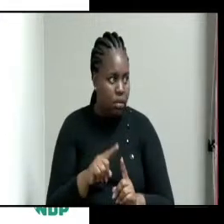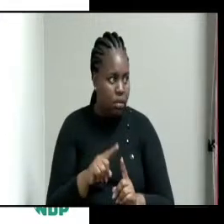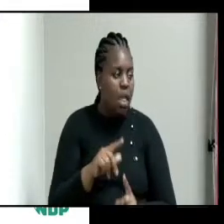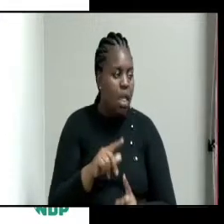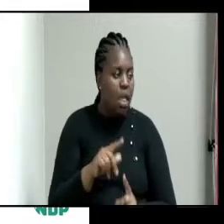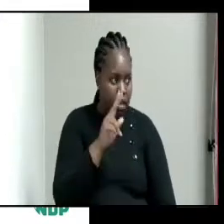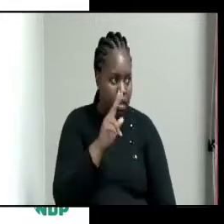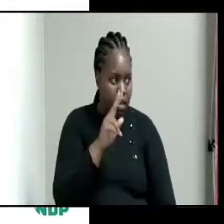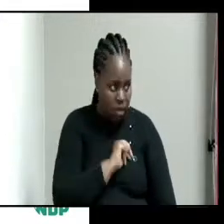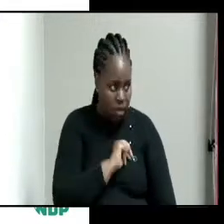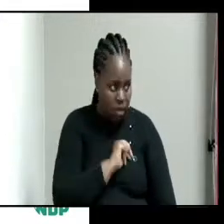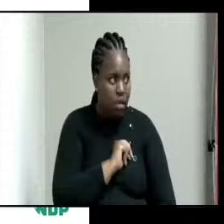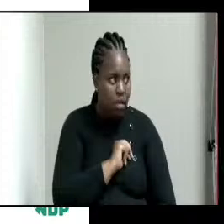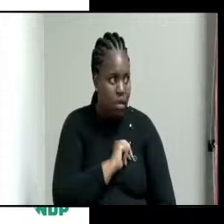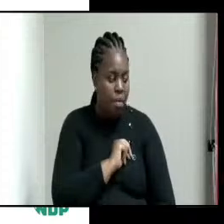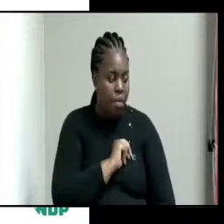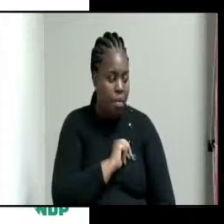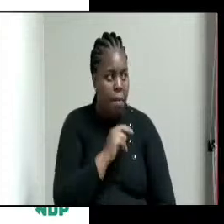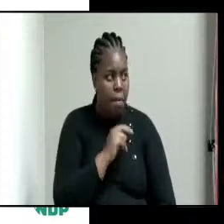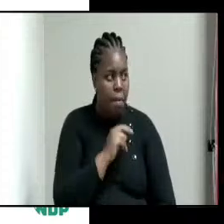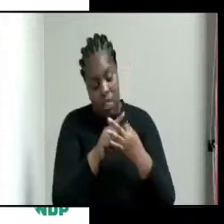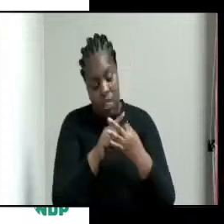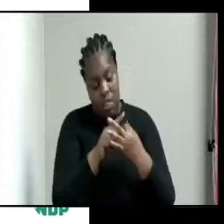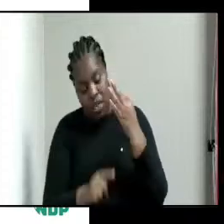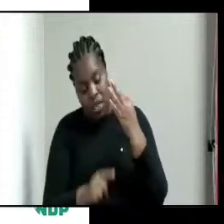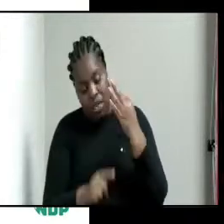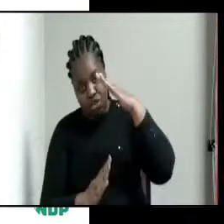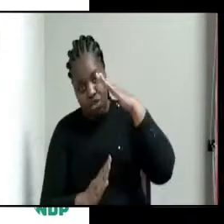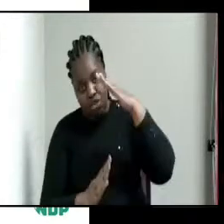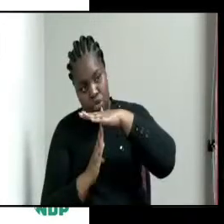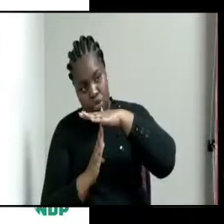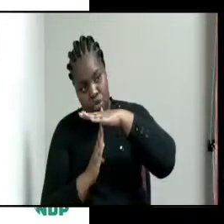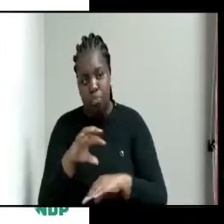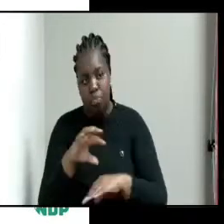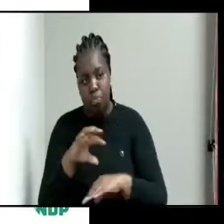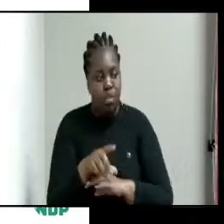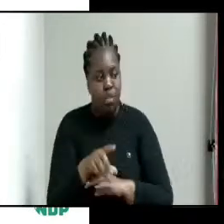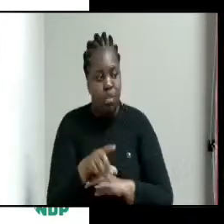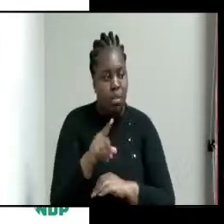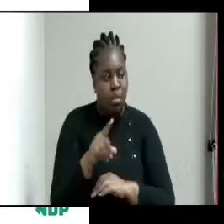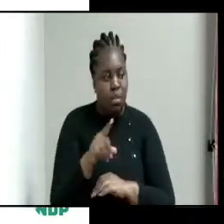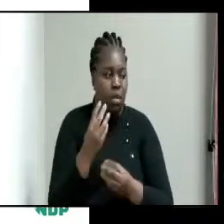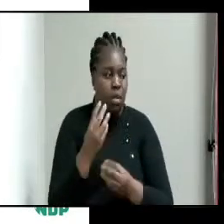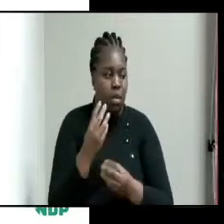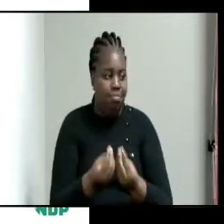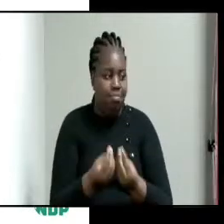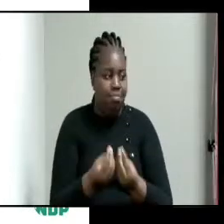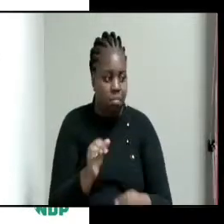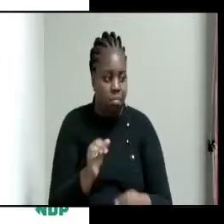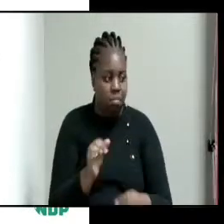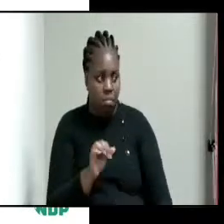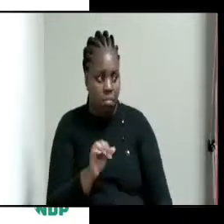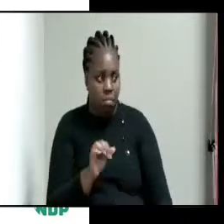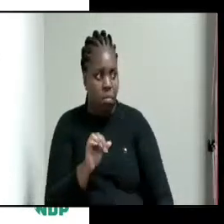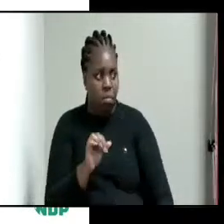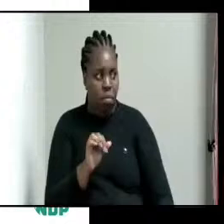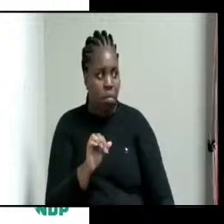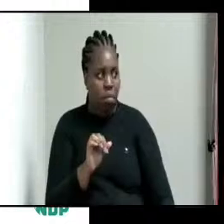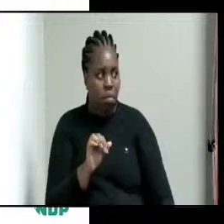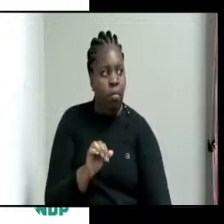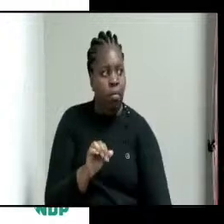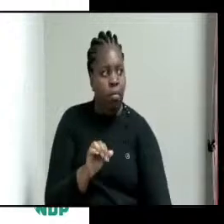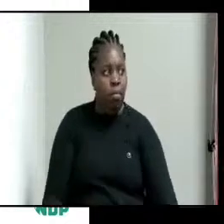KZN actually are the three top provinces that have children that have